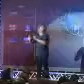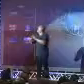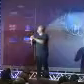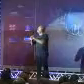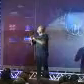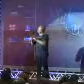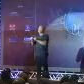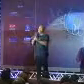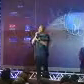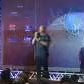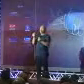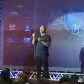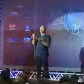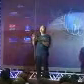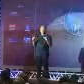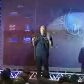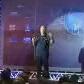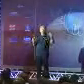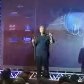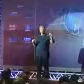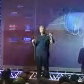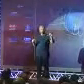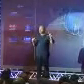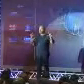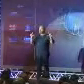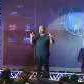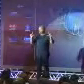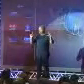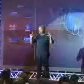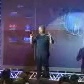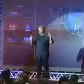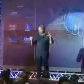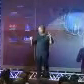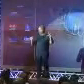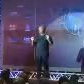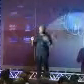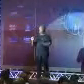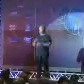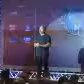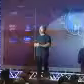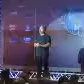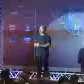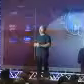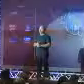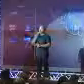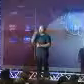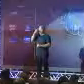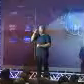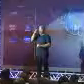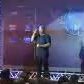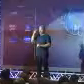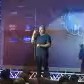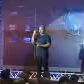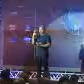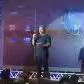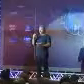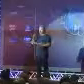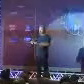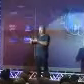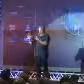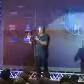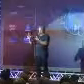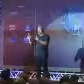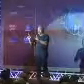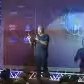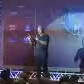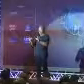And if you think we're wasting a lot of money today, imagine when the next 5.3 billion